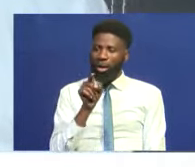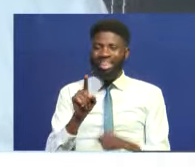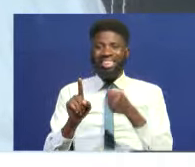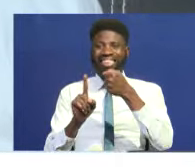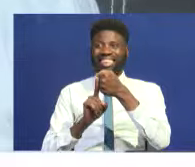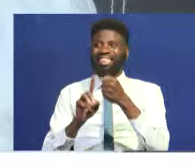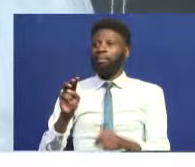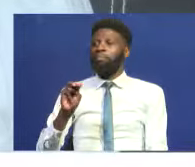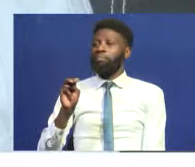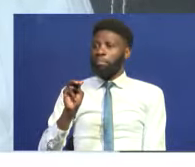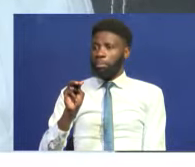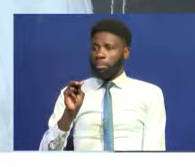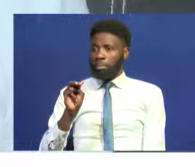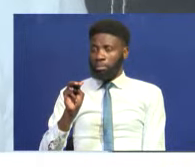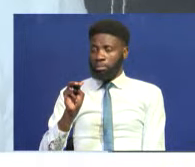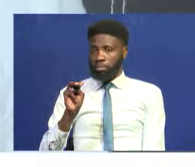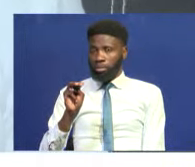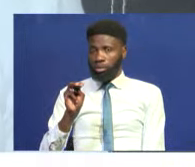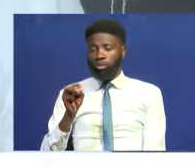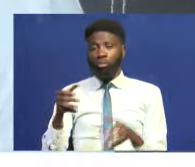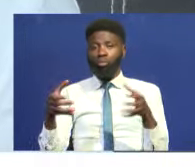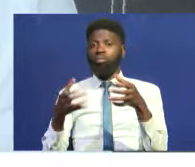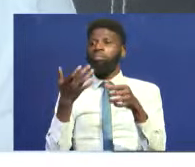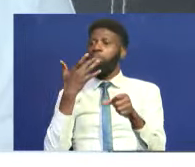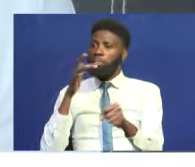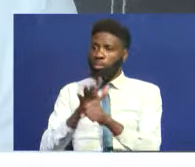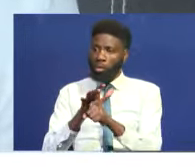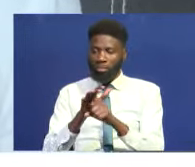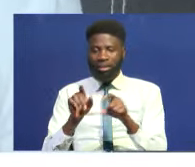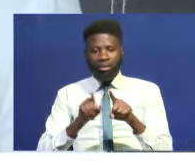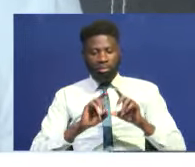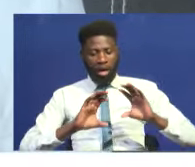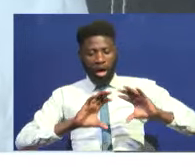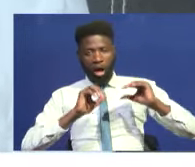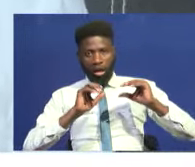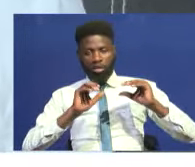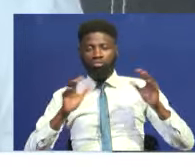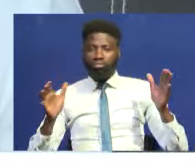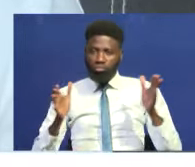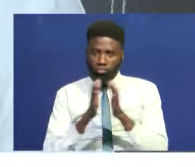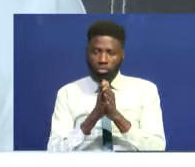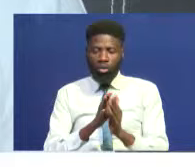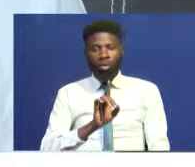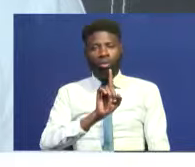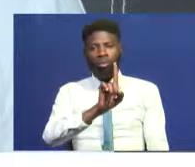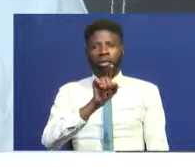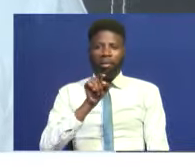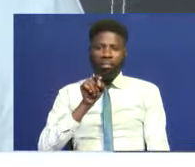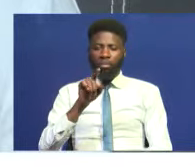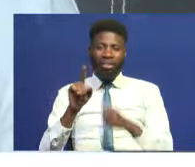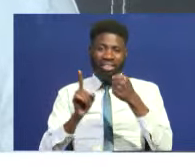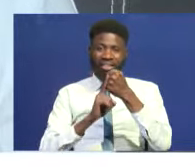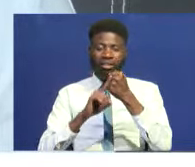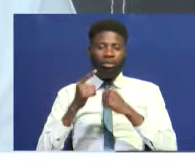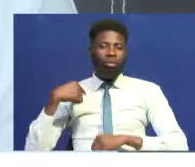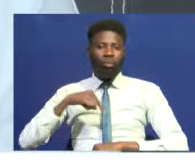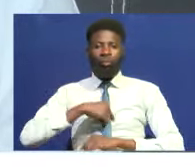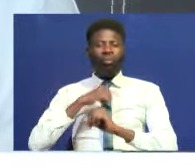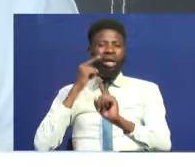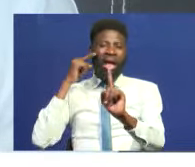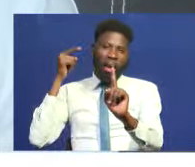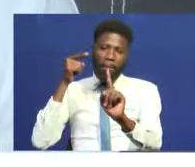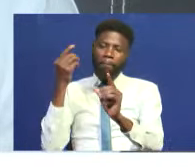million. For those who have pledged and the cash we have at hand. And we are still looking forward to get more